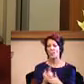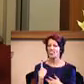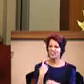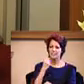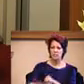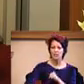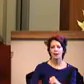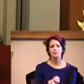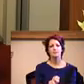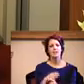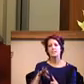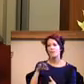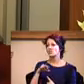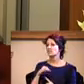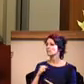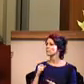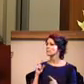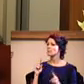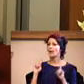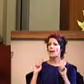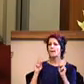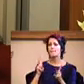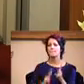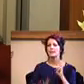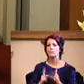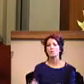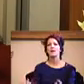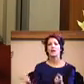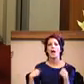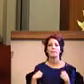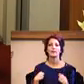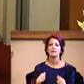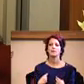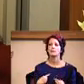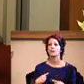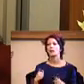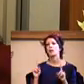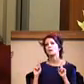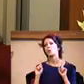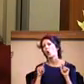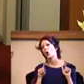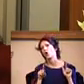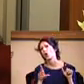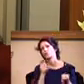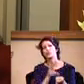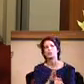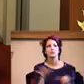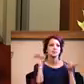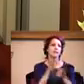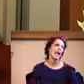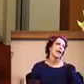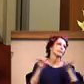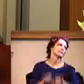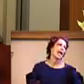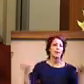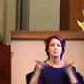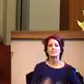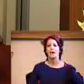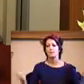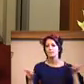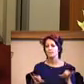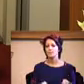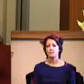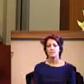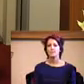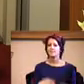around church for a long time you know it can get a bit uh a bit old a bit stale sometimes you know that been there done that worn the T-shirt want to